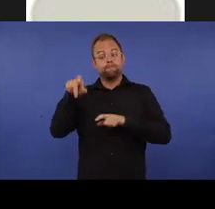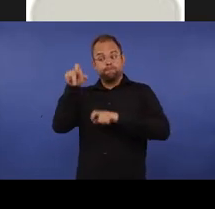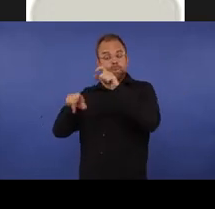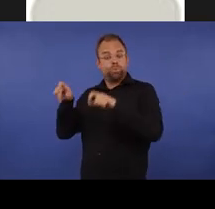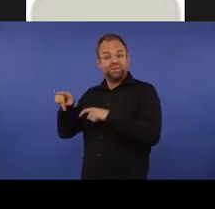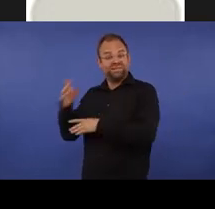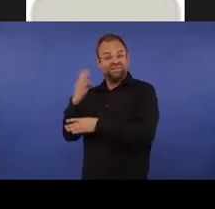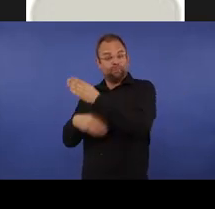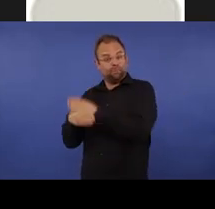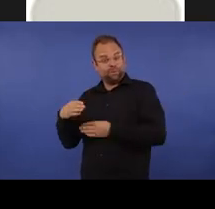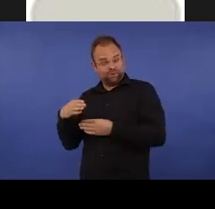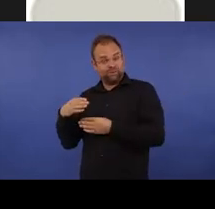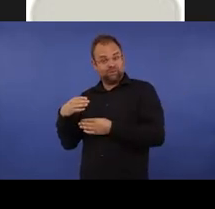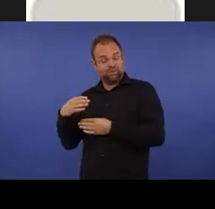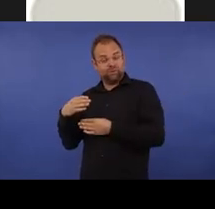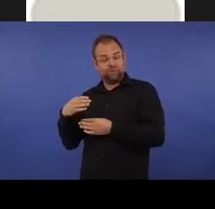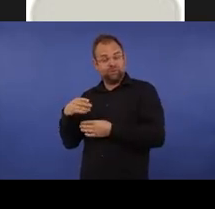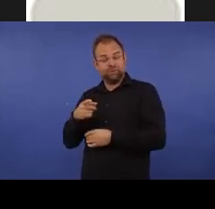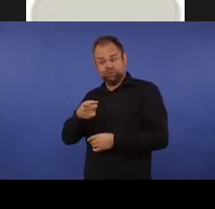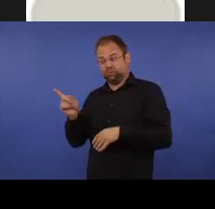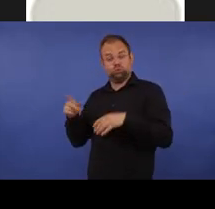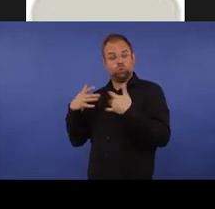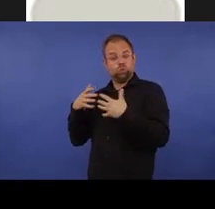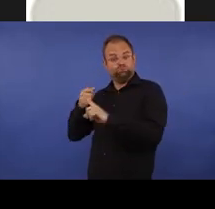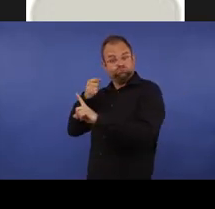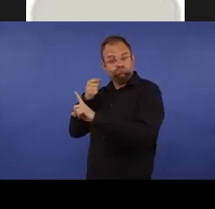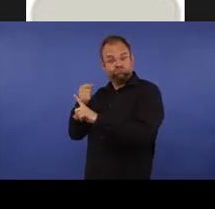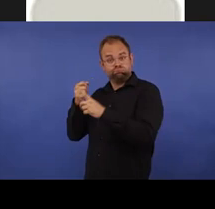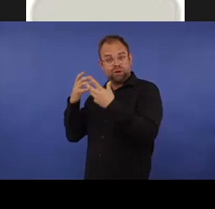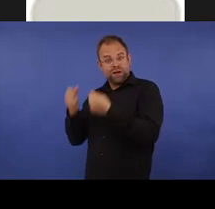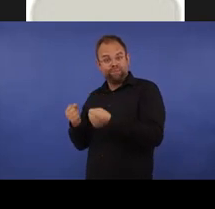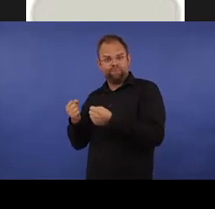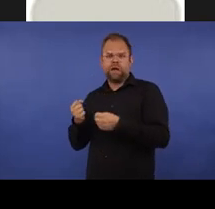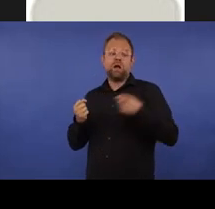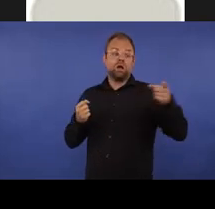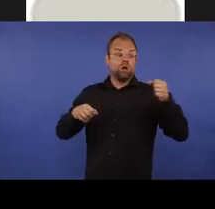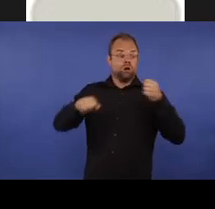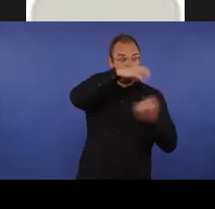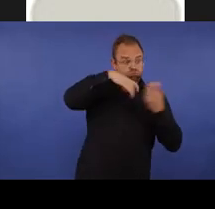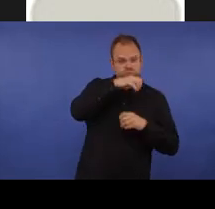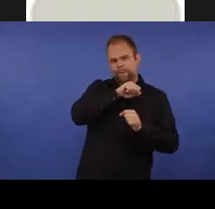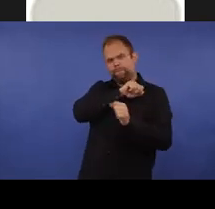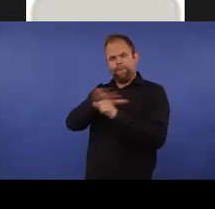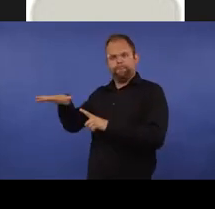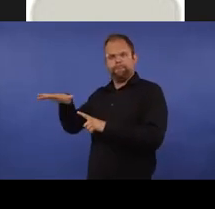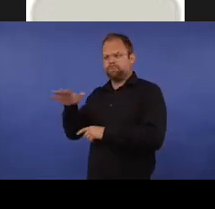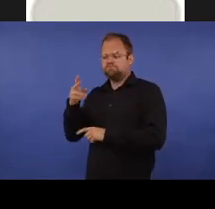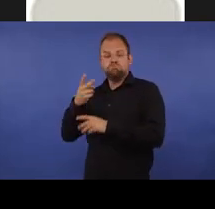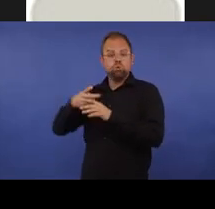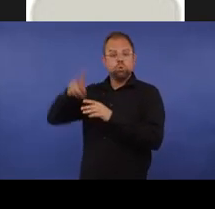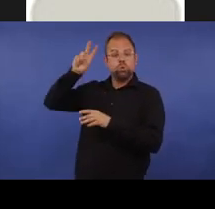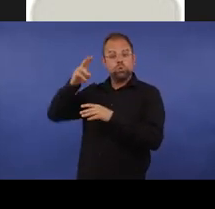They're 2 to 4 times more likely to be hurt and die during these